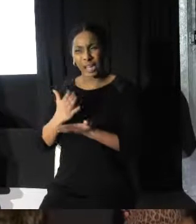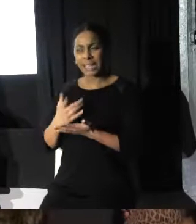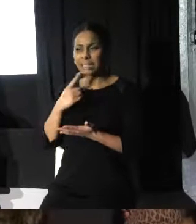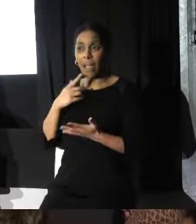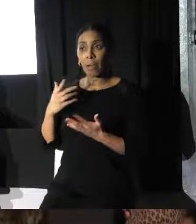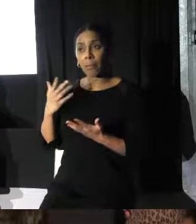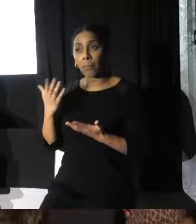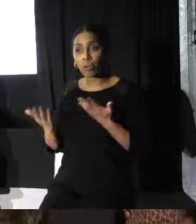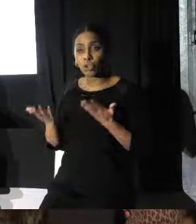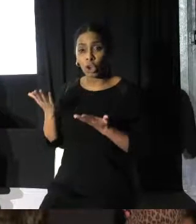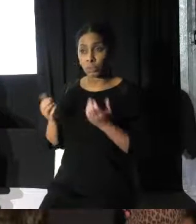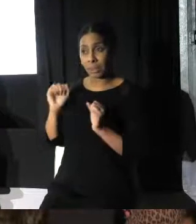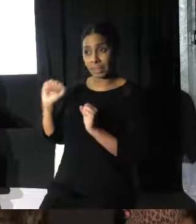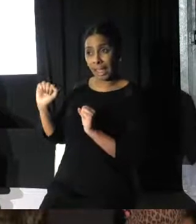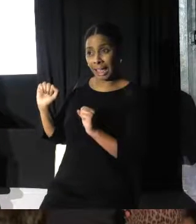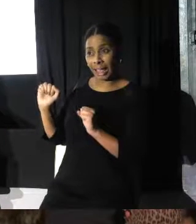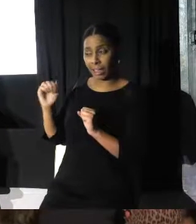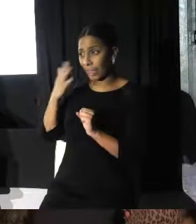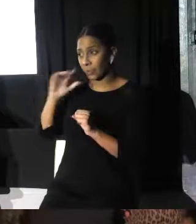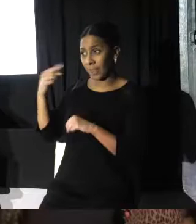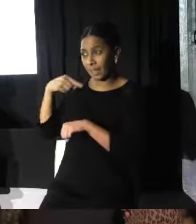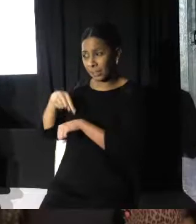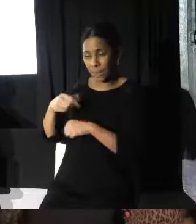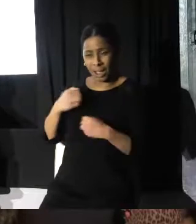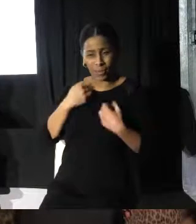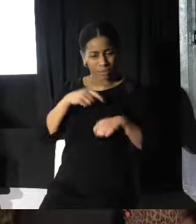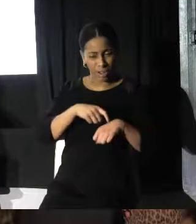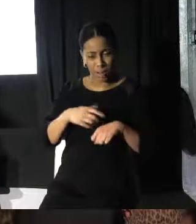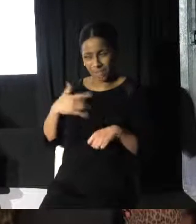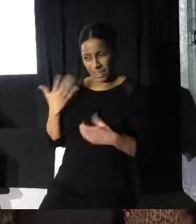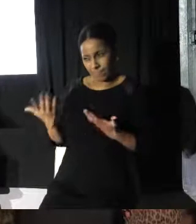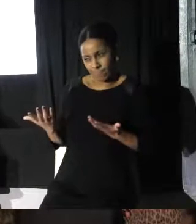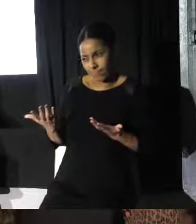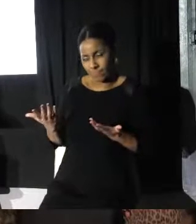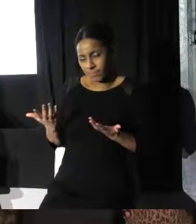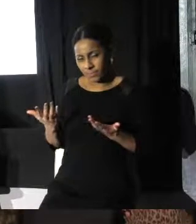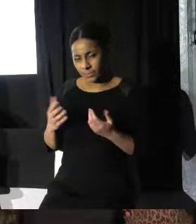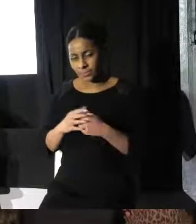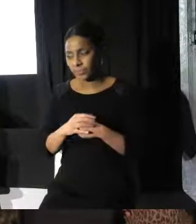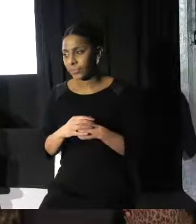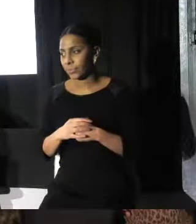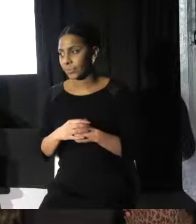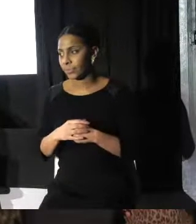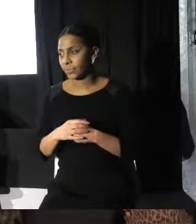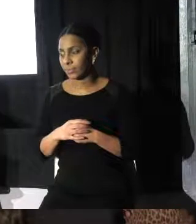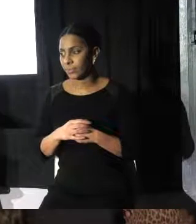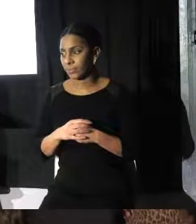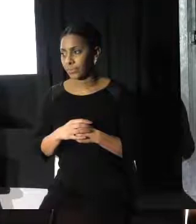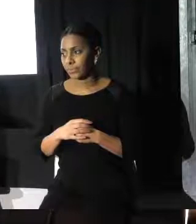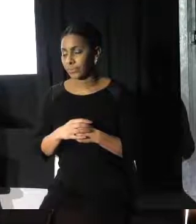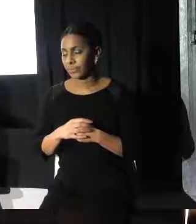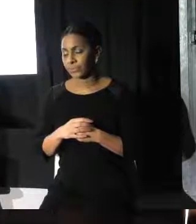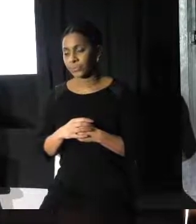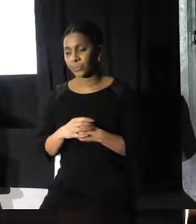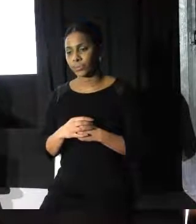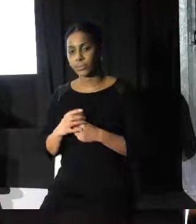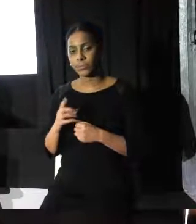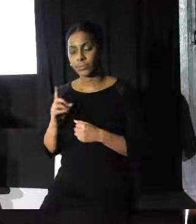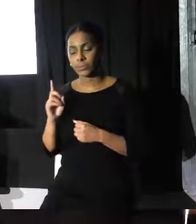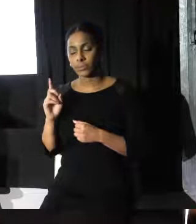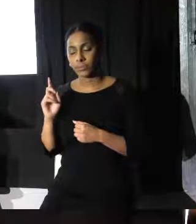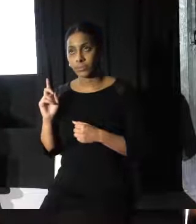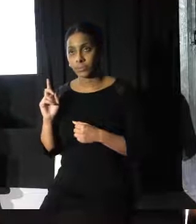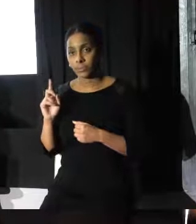So do you have any thoughts on this? And so absolutely, yes, I do. Yeah, so the first thing is